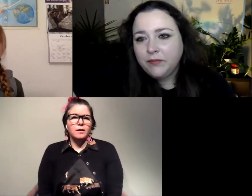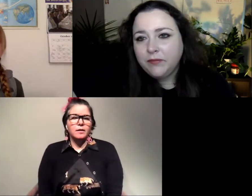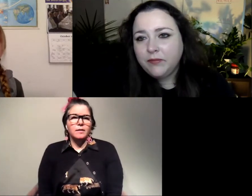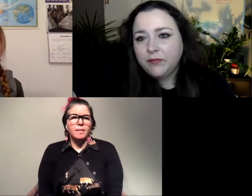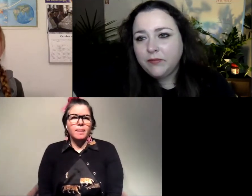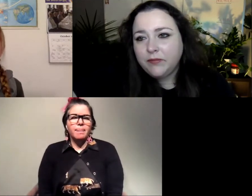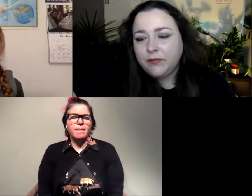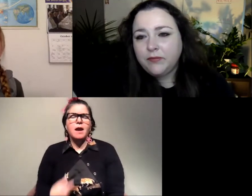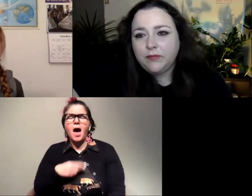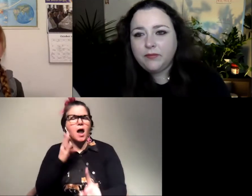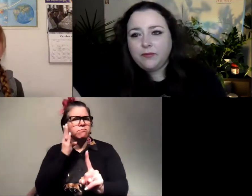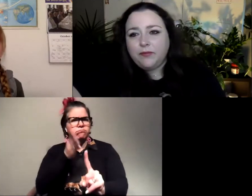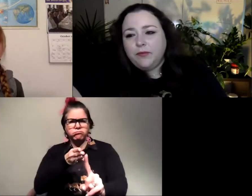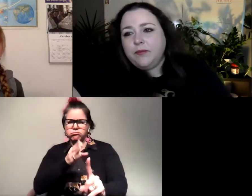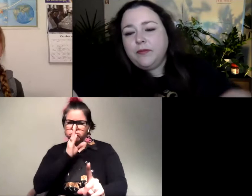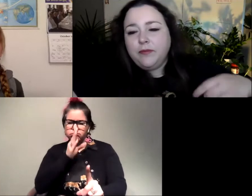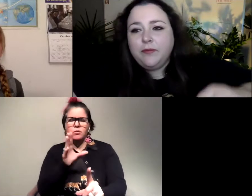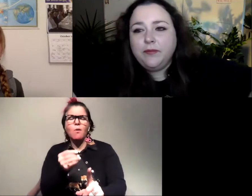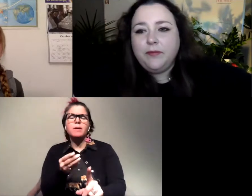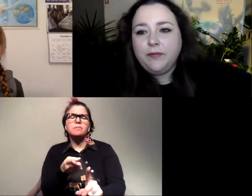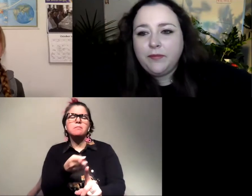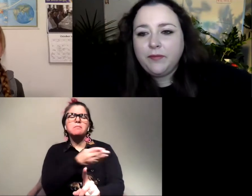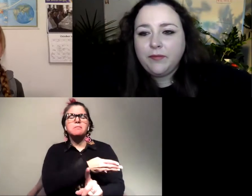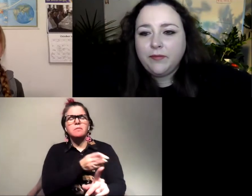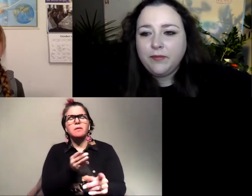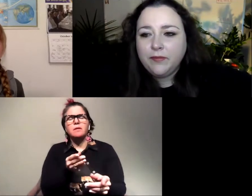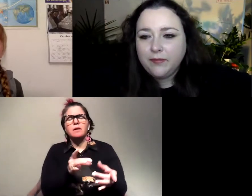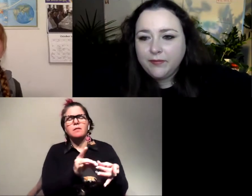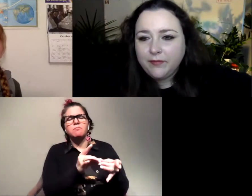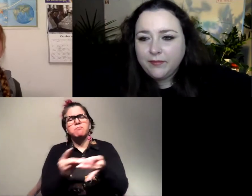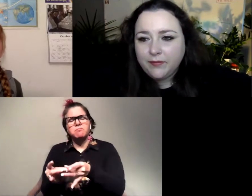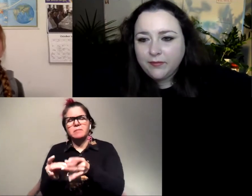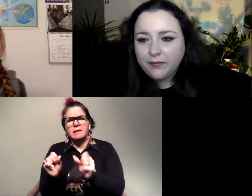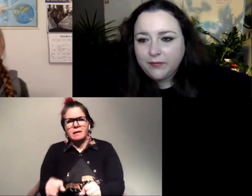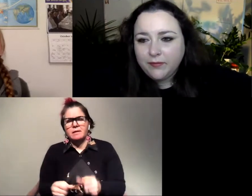Not directly, but indirectly there are definitely ties there. So